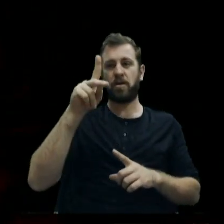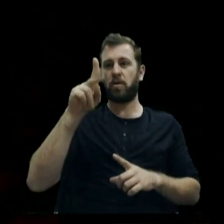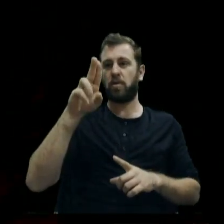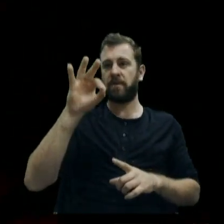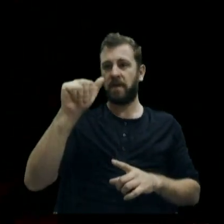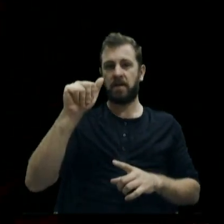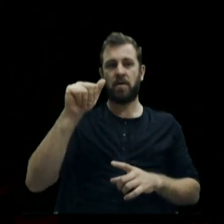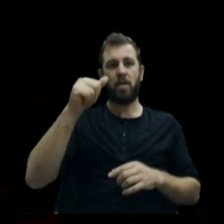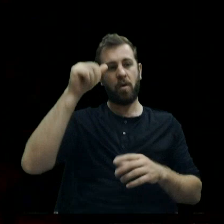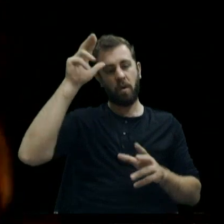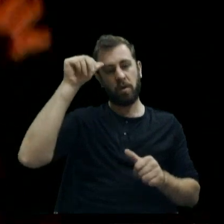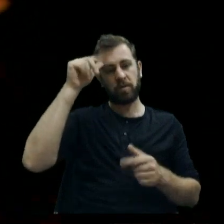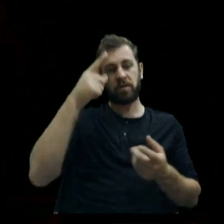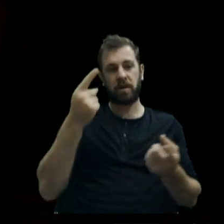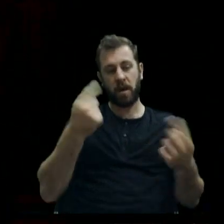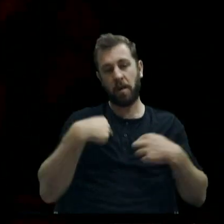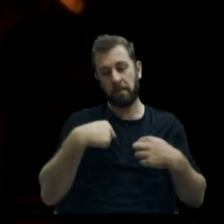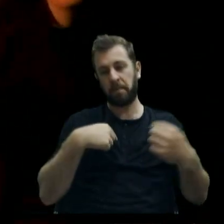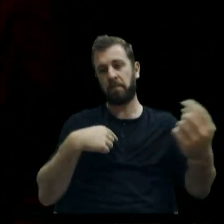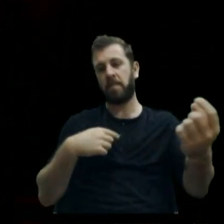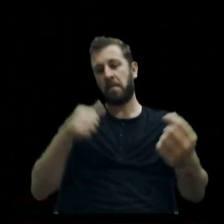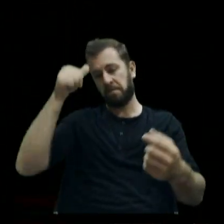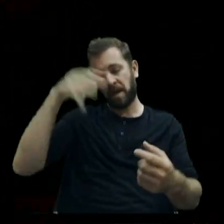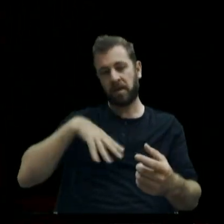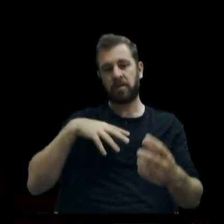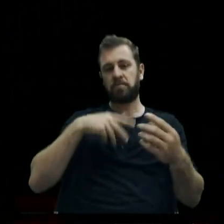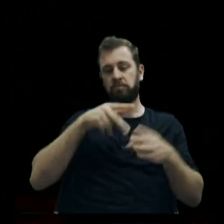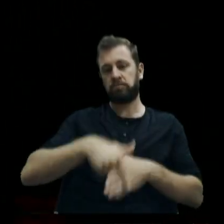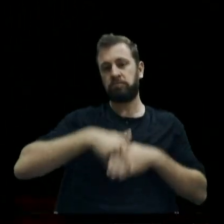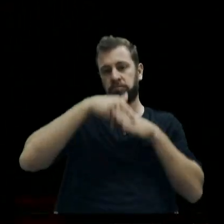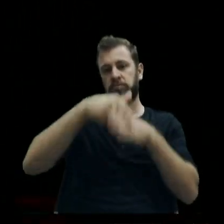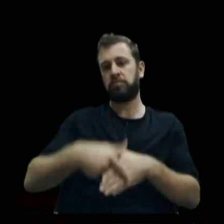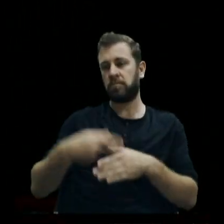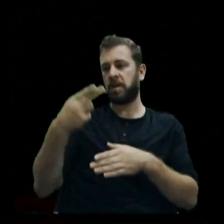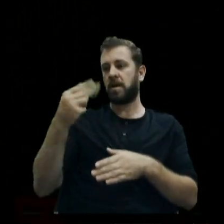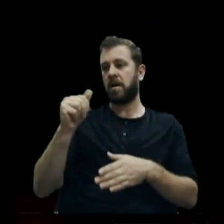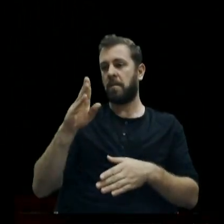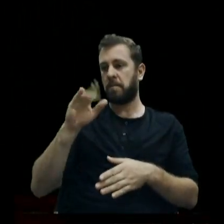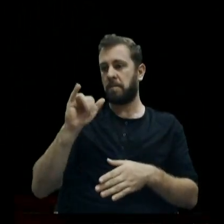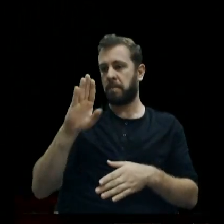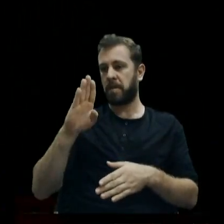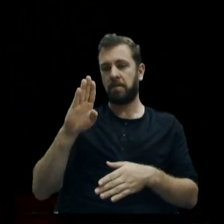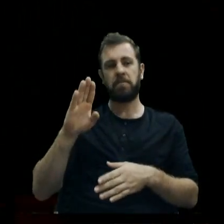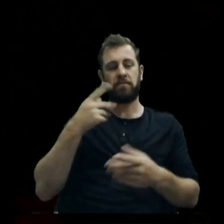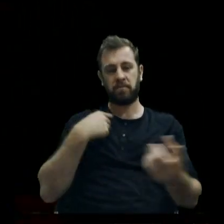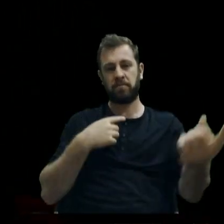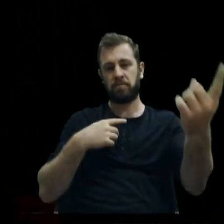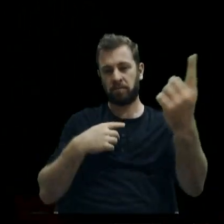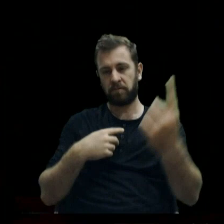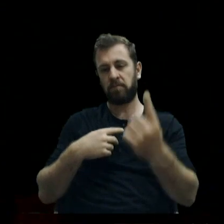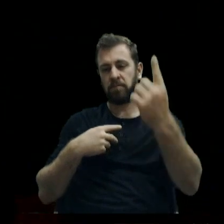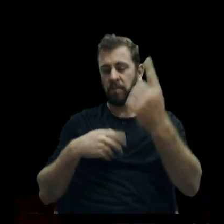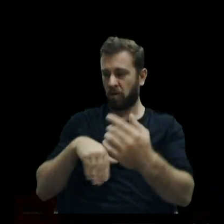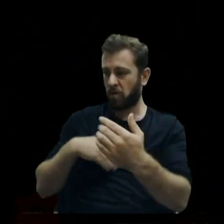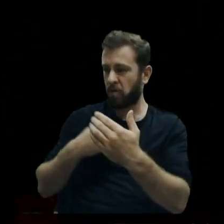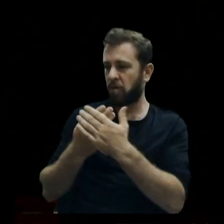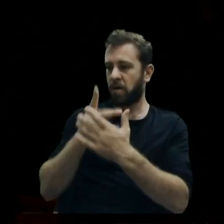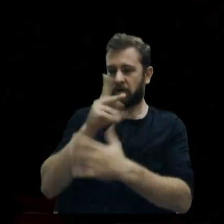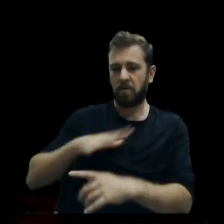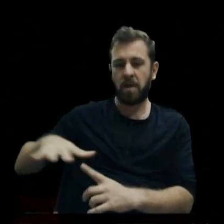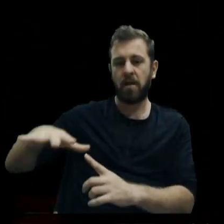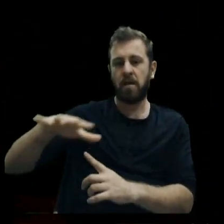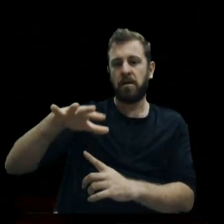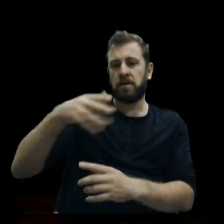coming and a man is riding. Everyone gathers. Habib comes closer. Habib arrives in Karbala, dismounts from the